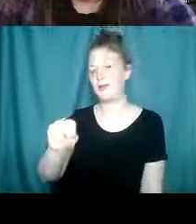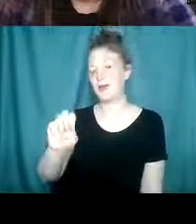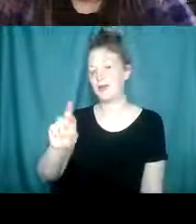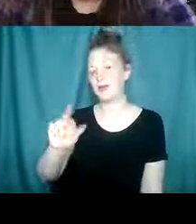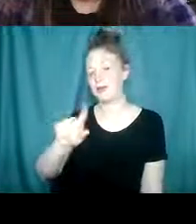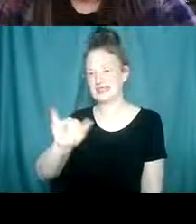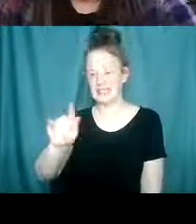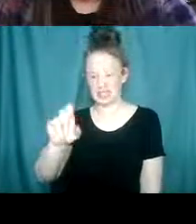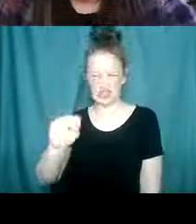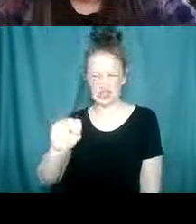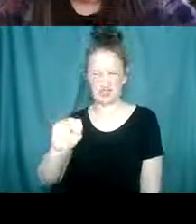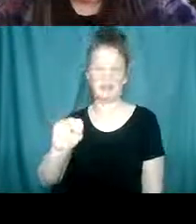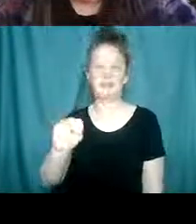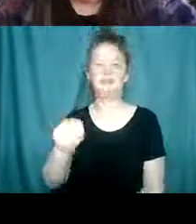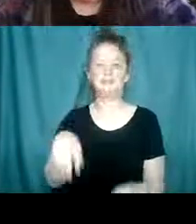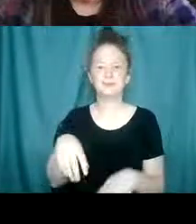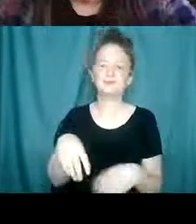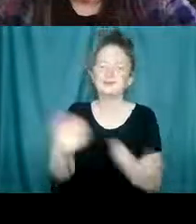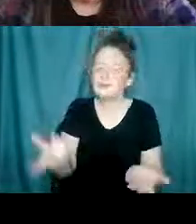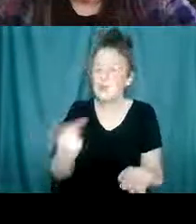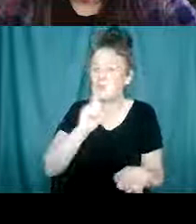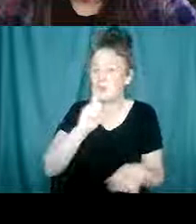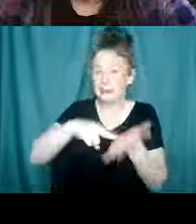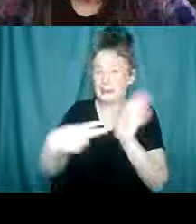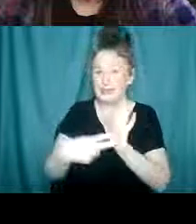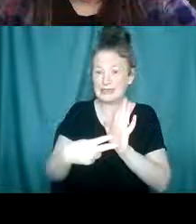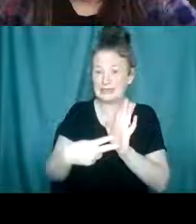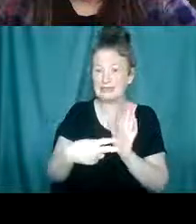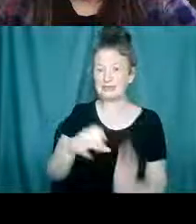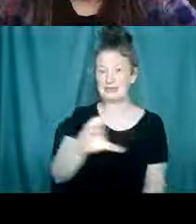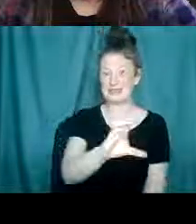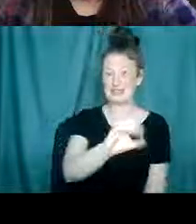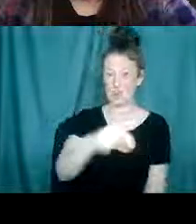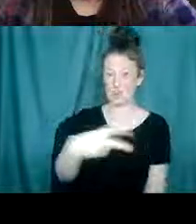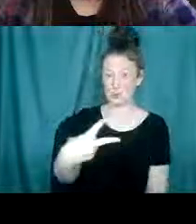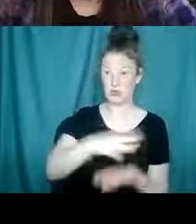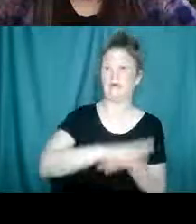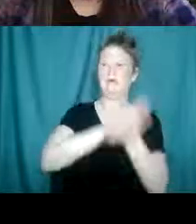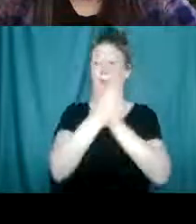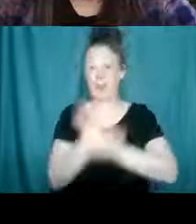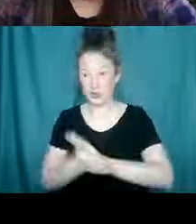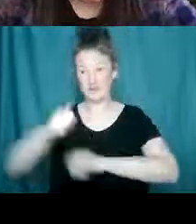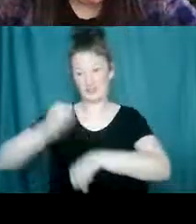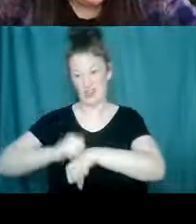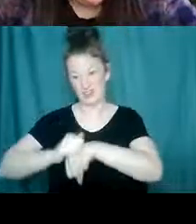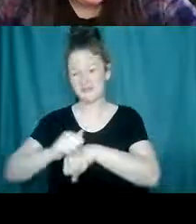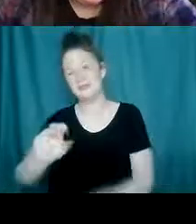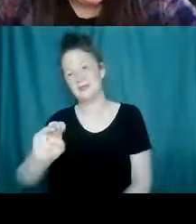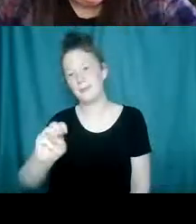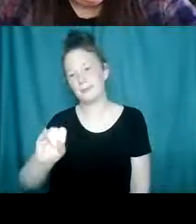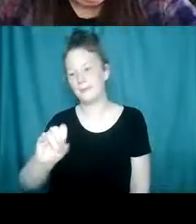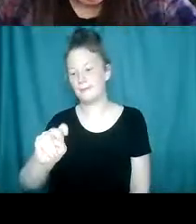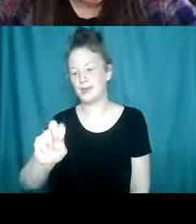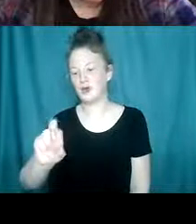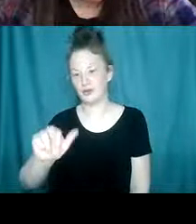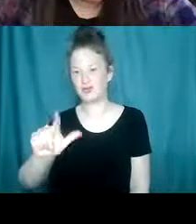of interchangeable. And it literally means turning carbon dioxide into minerals or into rocks. And